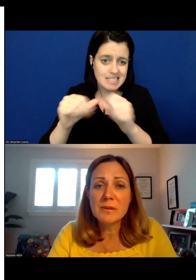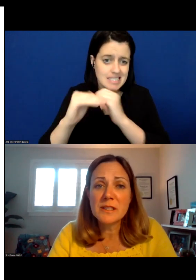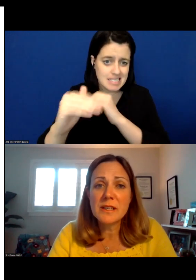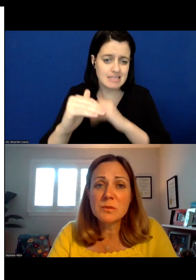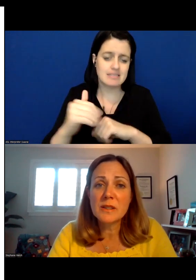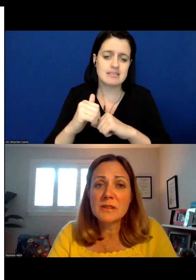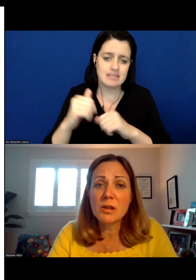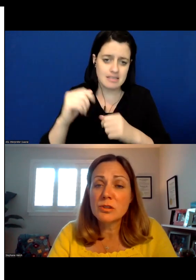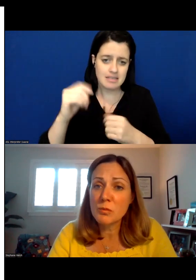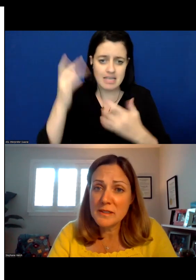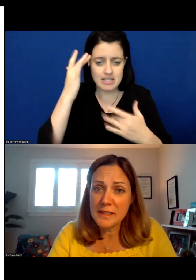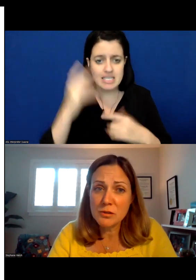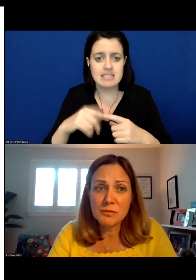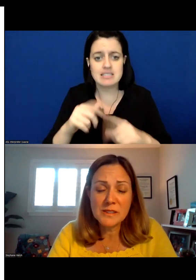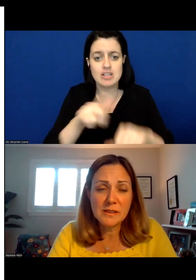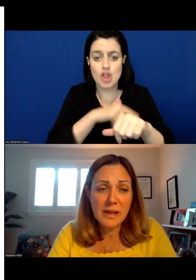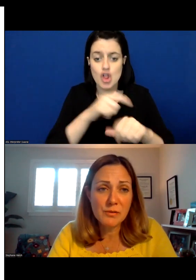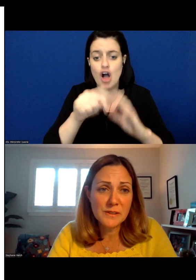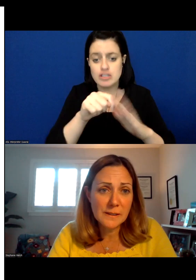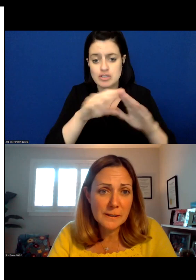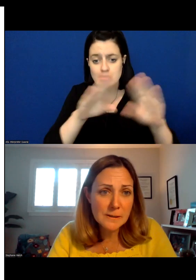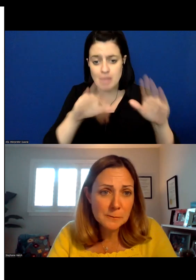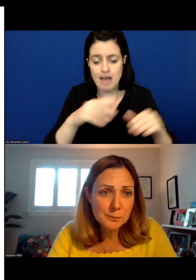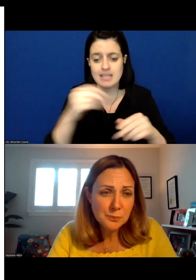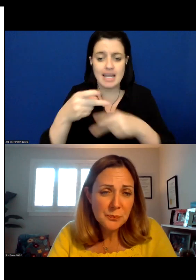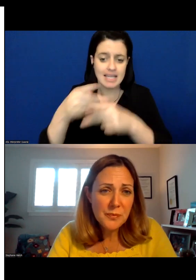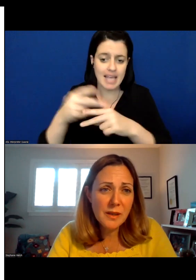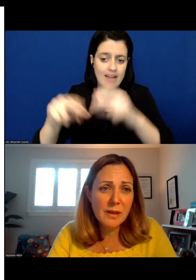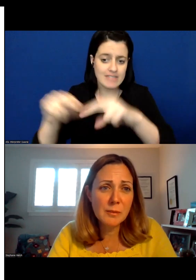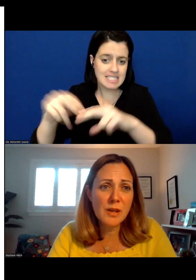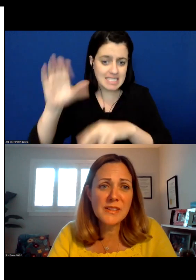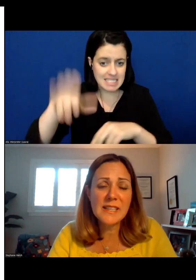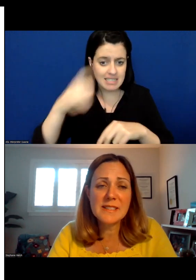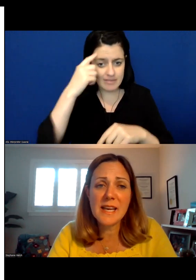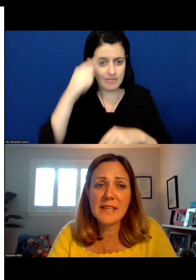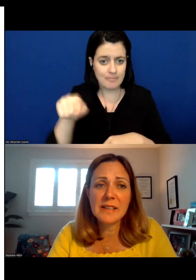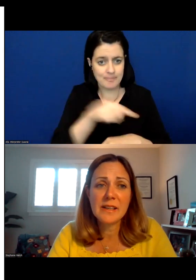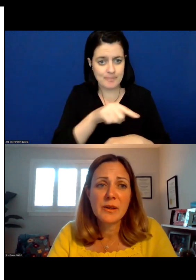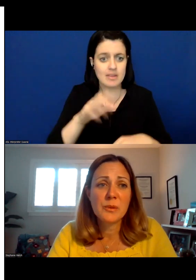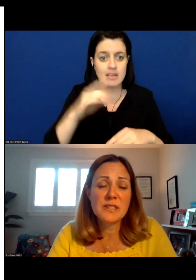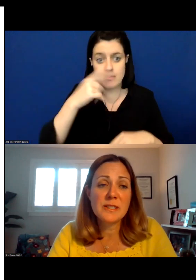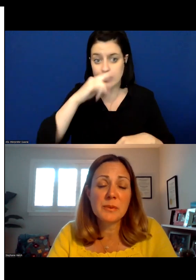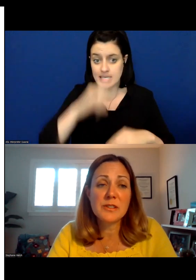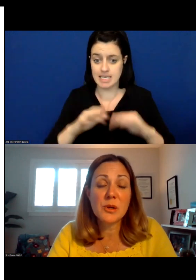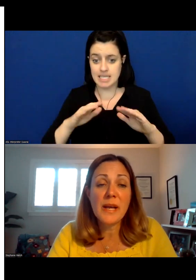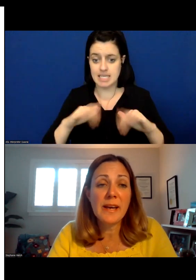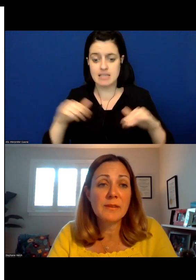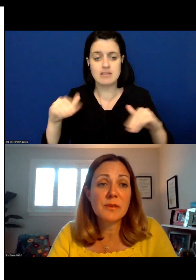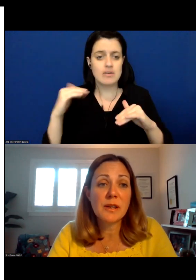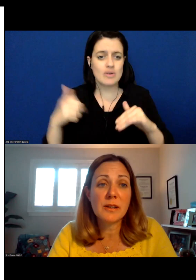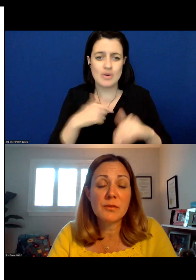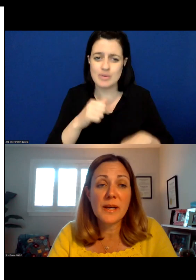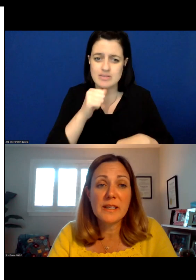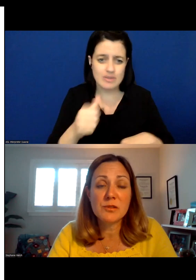Long-term housing as well as long-term residential care facilities. On the kids side, we just simply don't